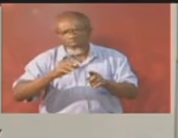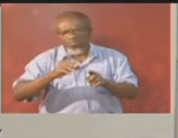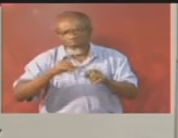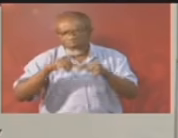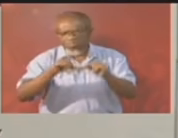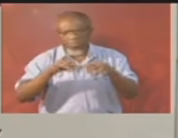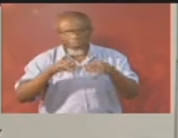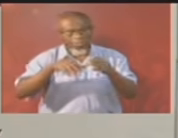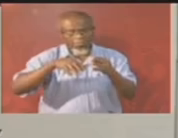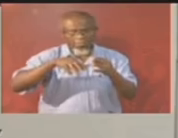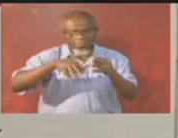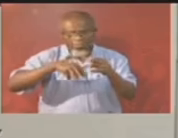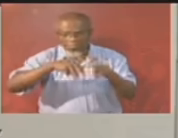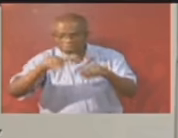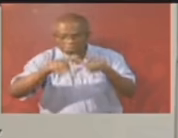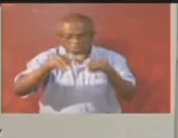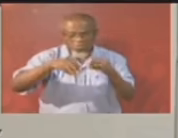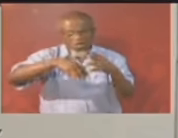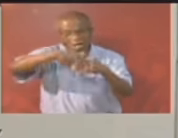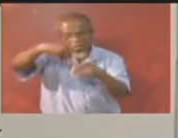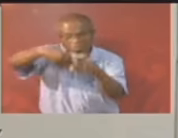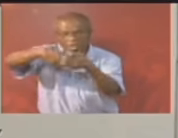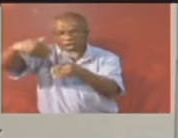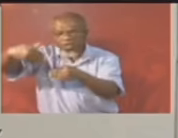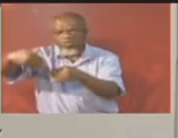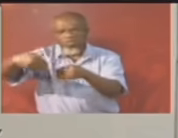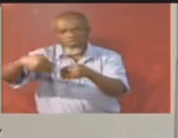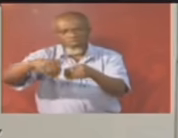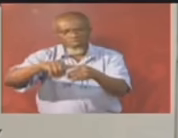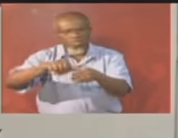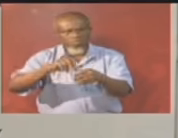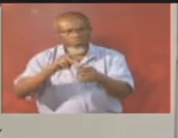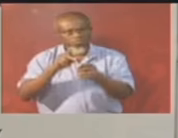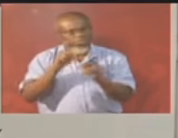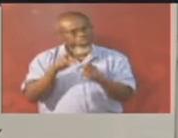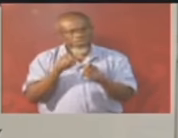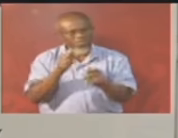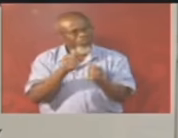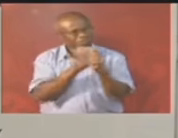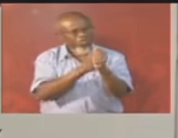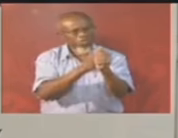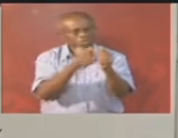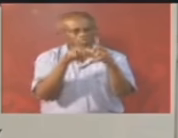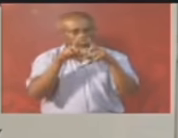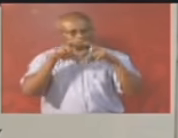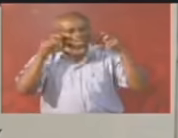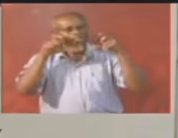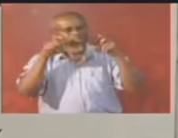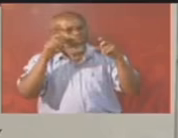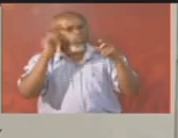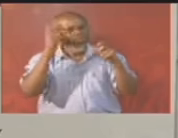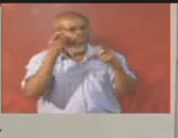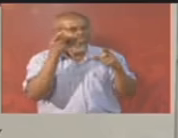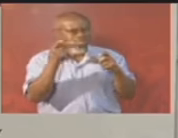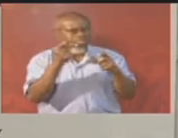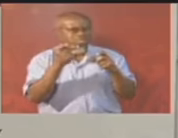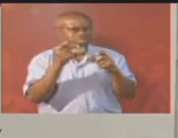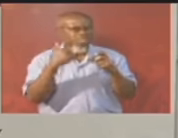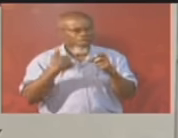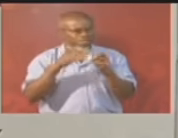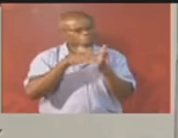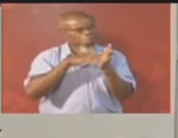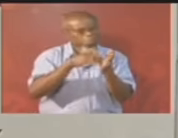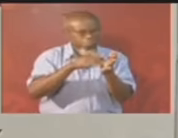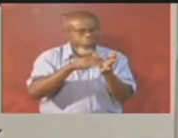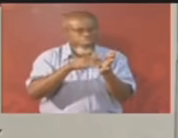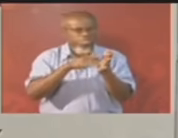by people not understanding the importance of the masking, any of that then reduces the effectiveness of that braking force, and we continue